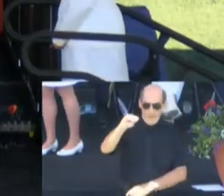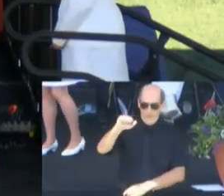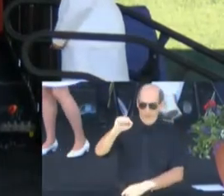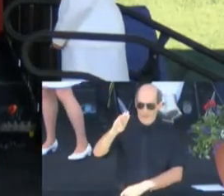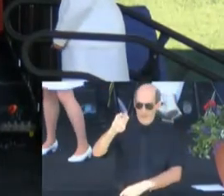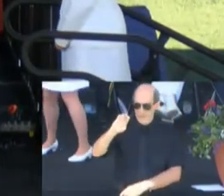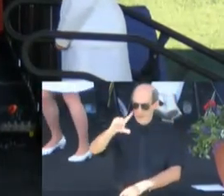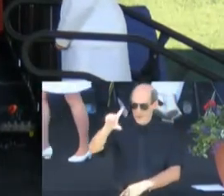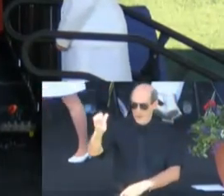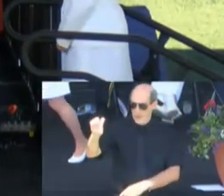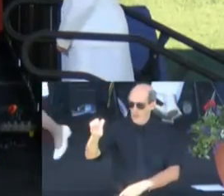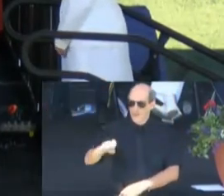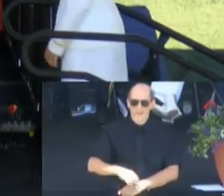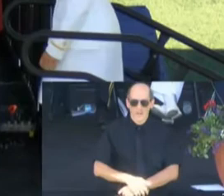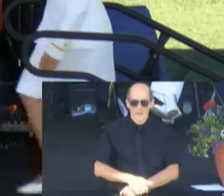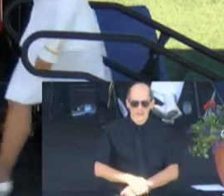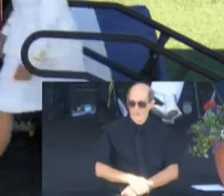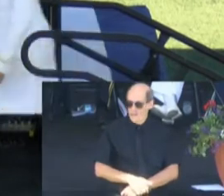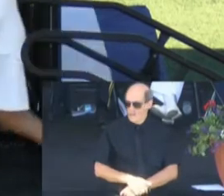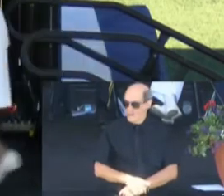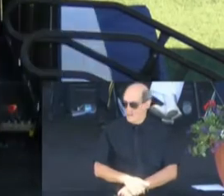Isabel Veronica Hodgkinson.